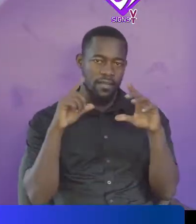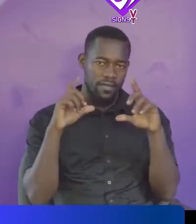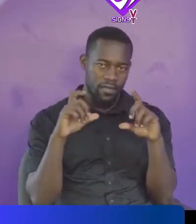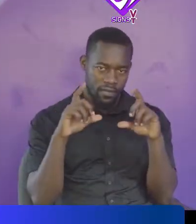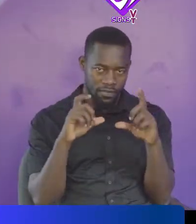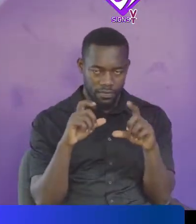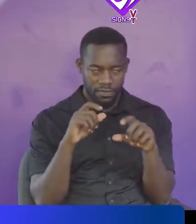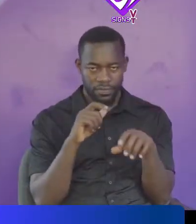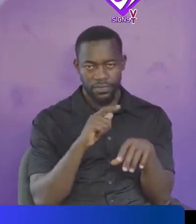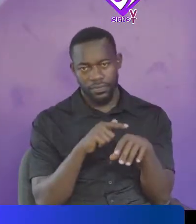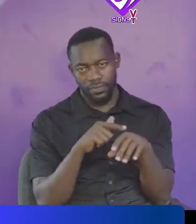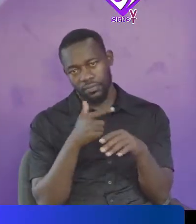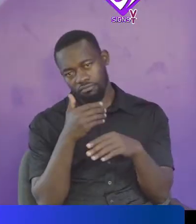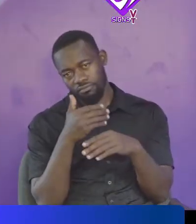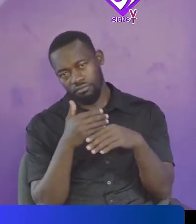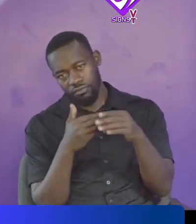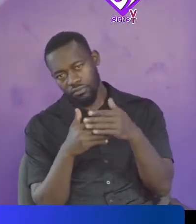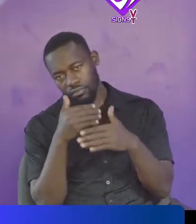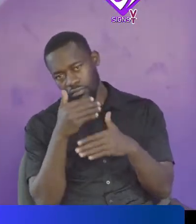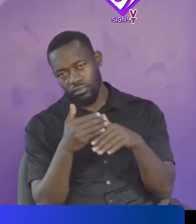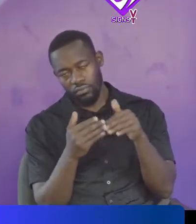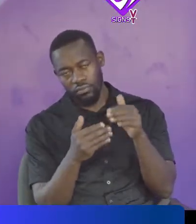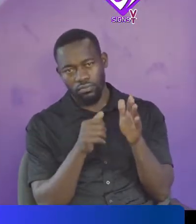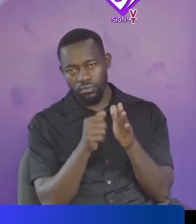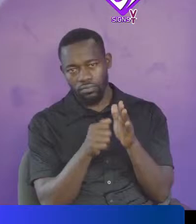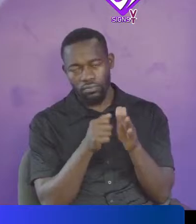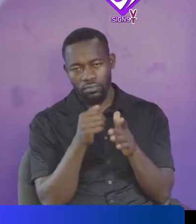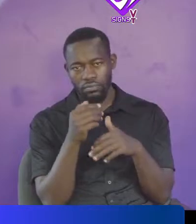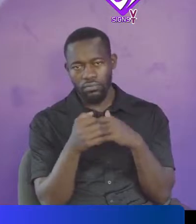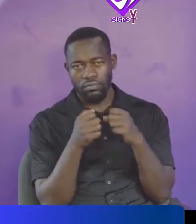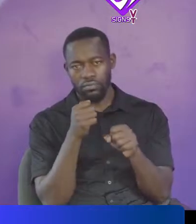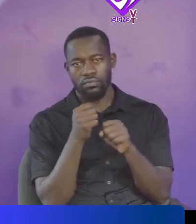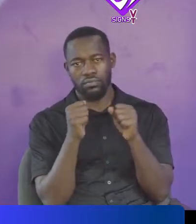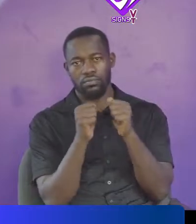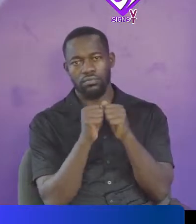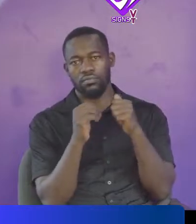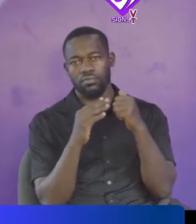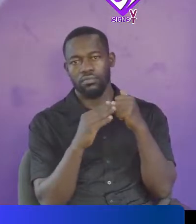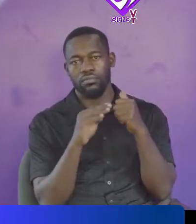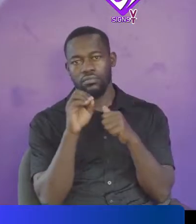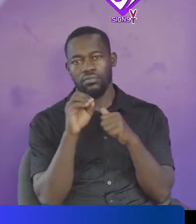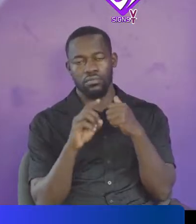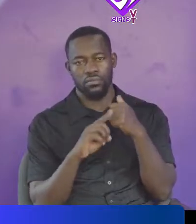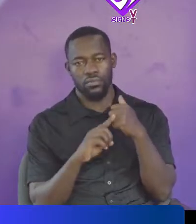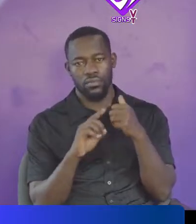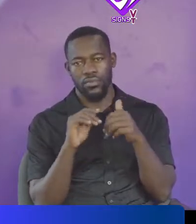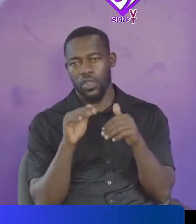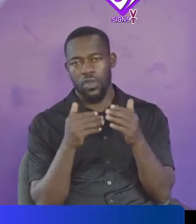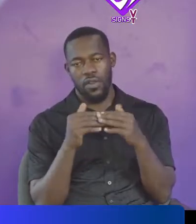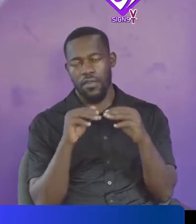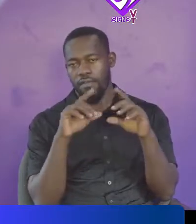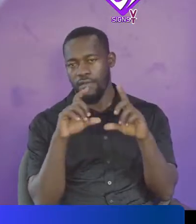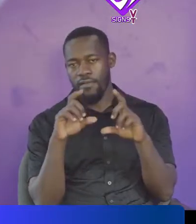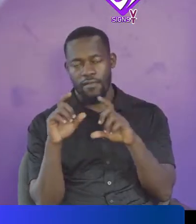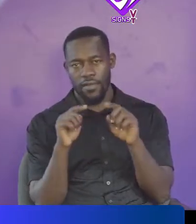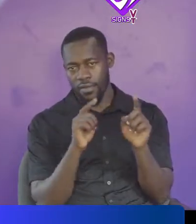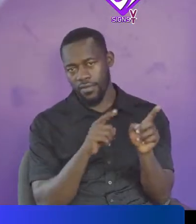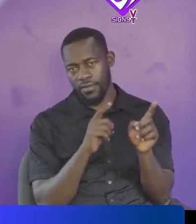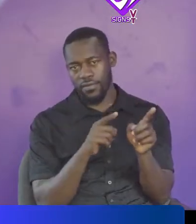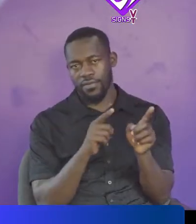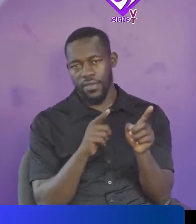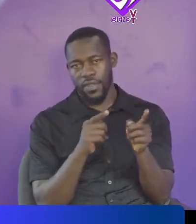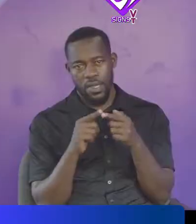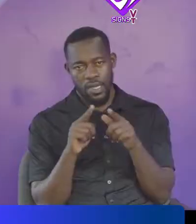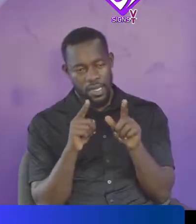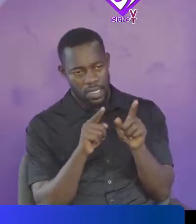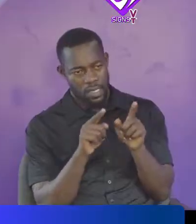railway was being established in 1906. They are there. I'm already inspired to be at the National Archives. And I have a challenge for you.